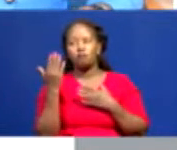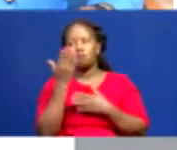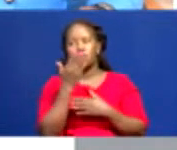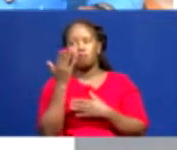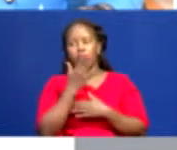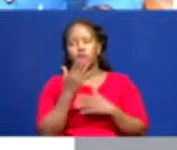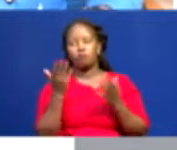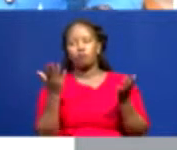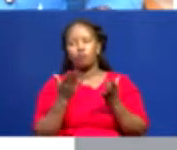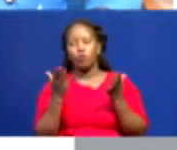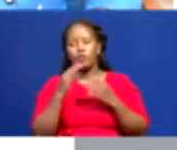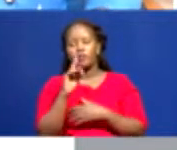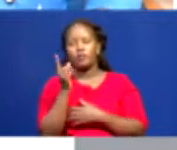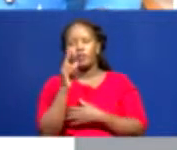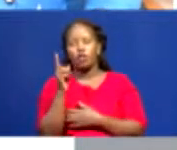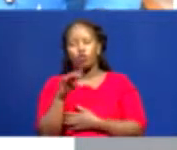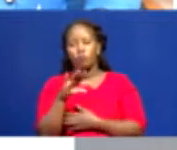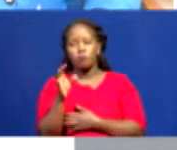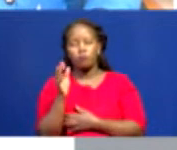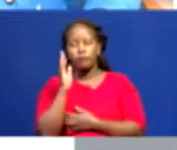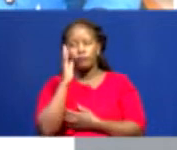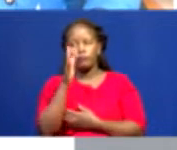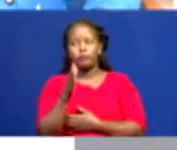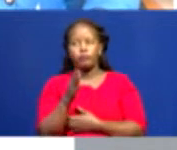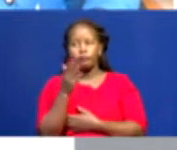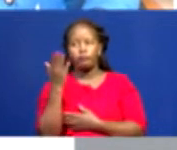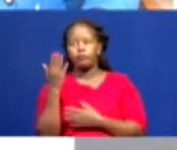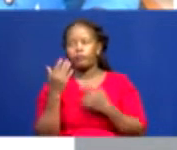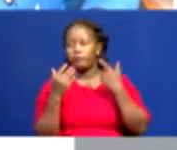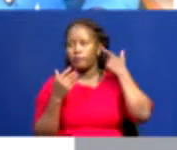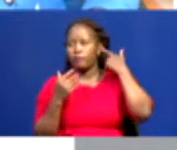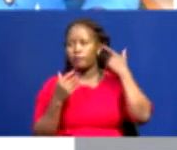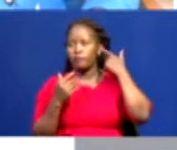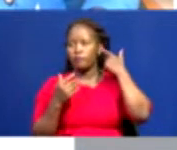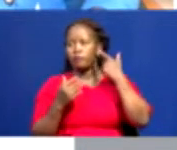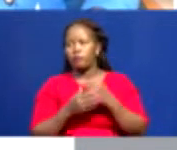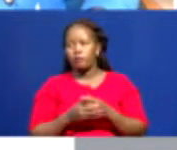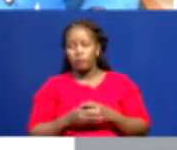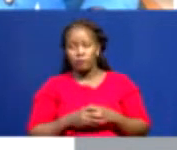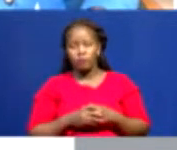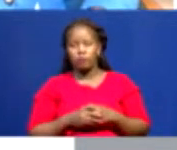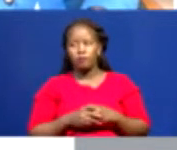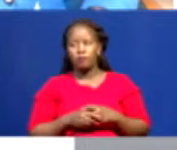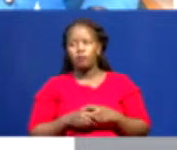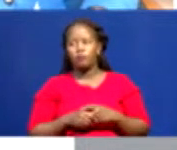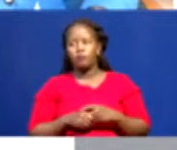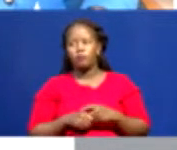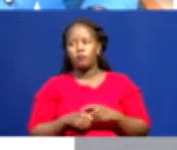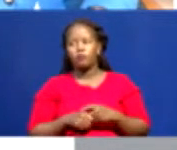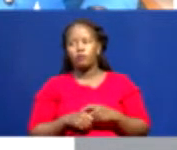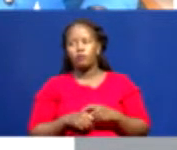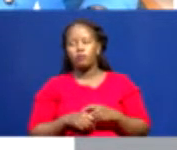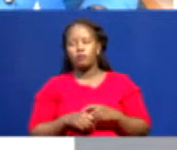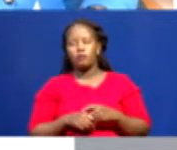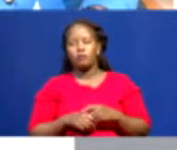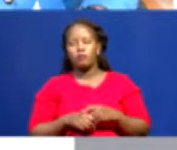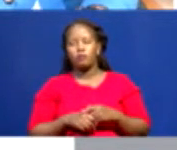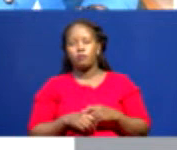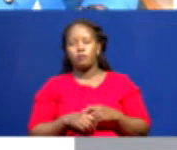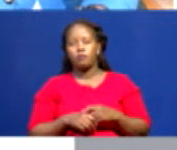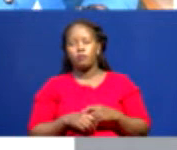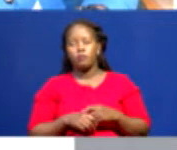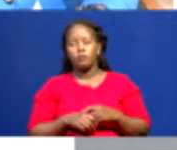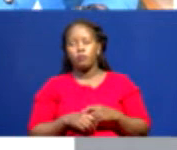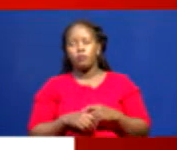county of Nairobi. Let's cross over and listen in. So areas whereby there are no police at